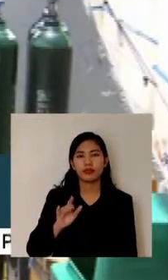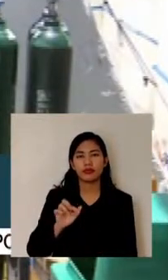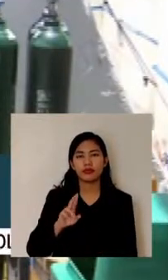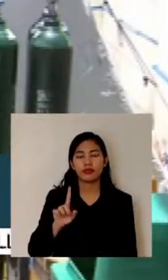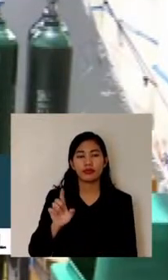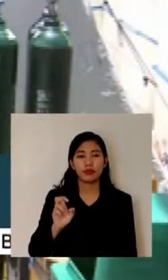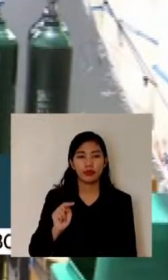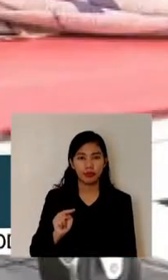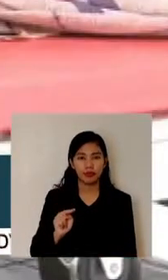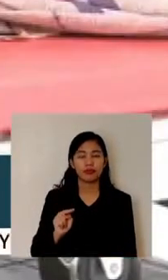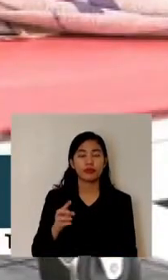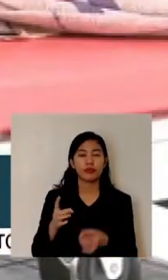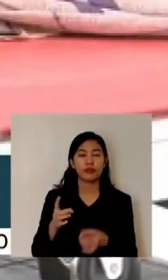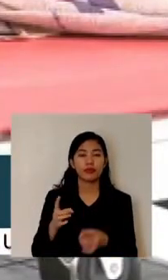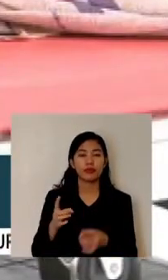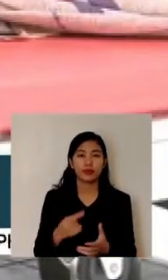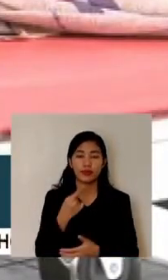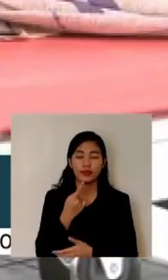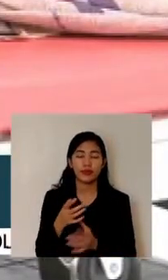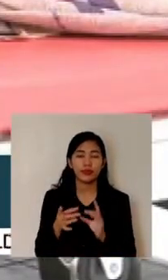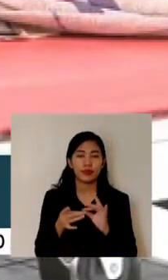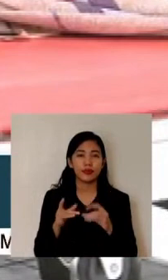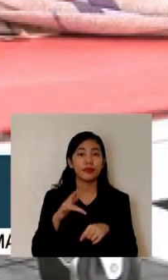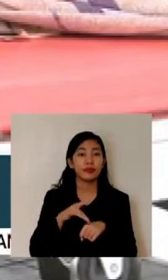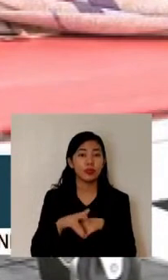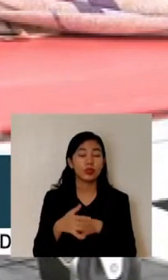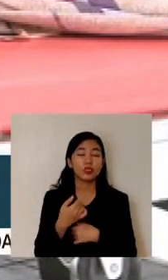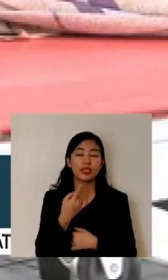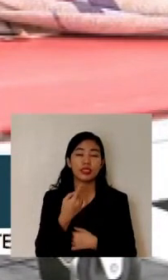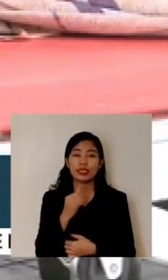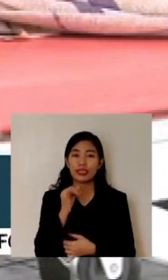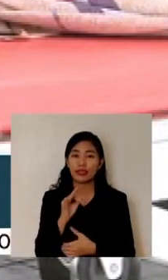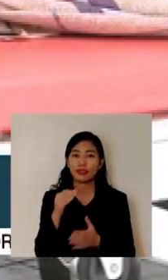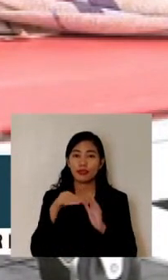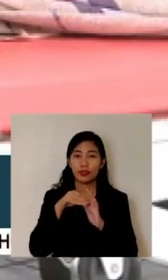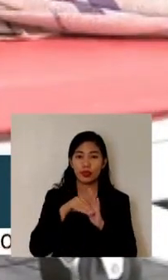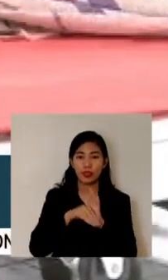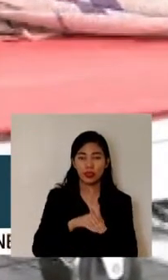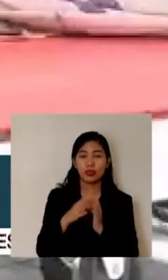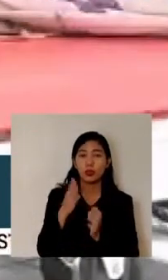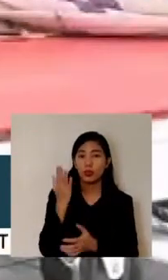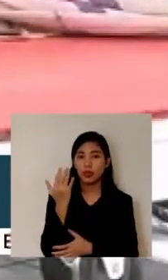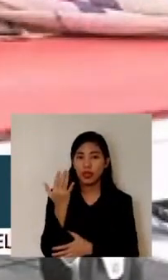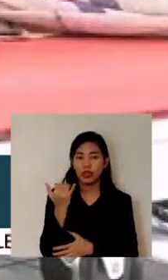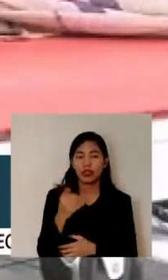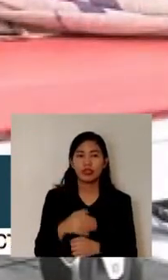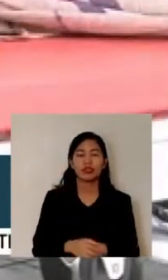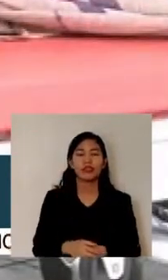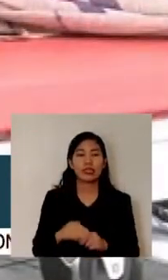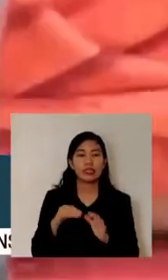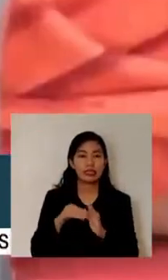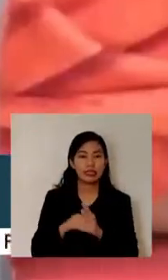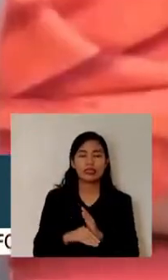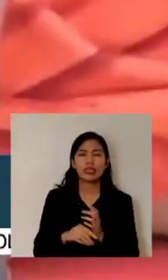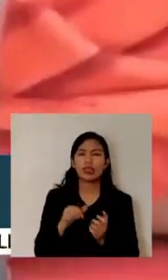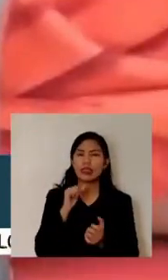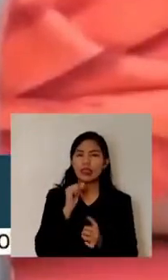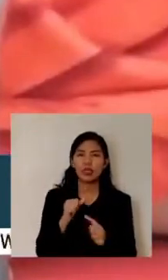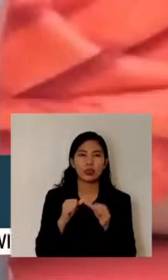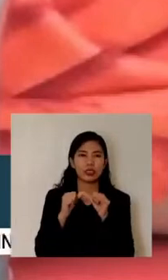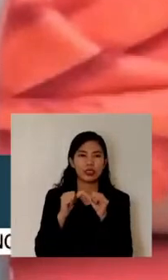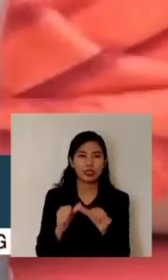said, "It is still early to say if there is already a downward trend because the decline was not consistent." He said, though,